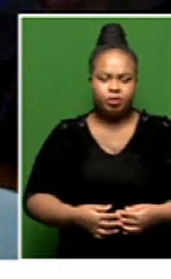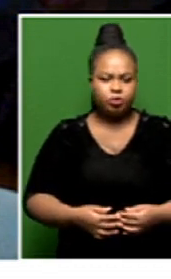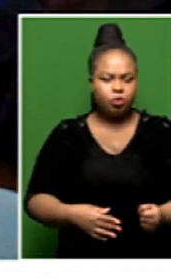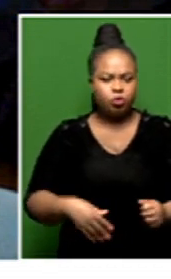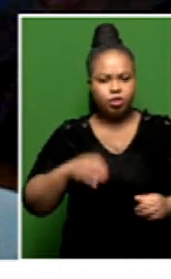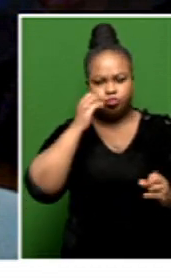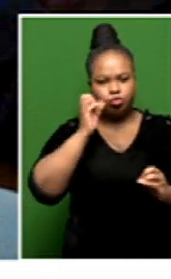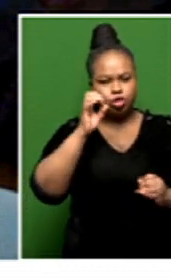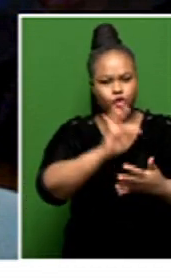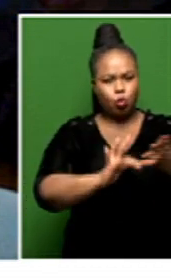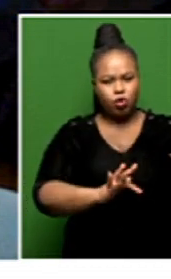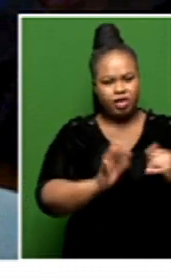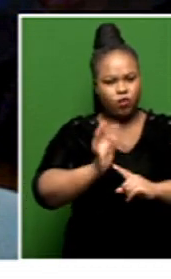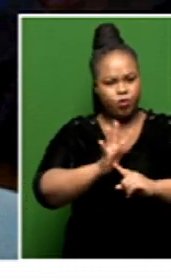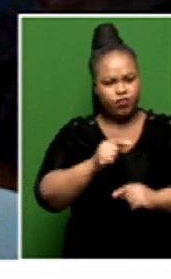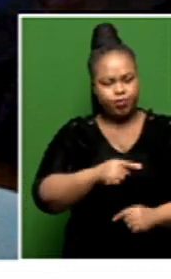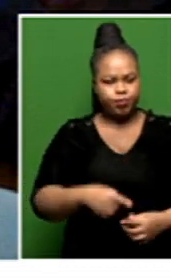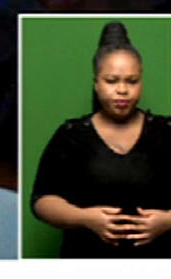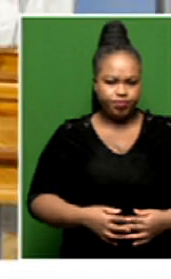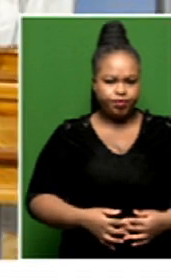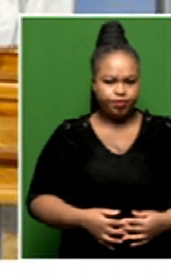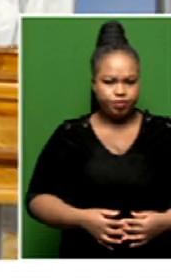entire documentary.